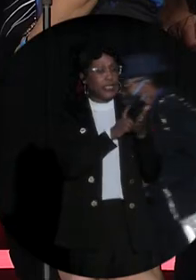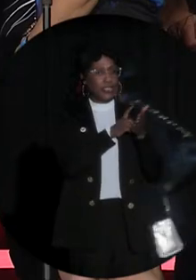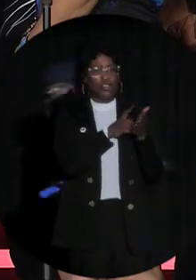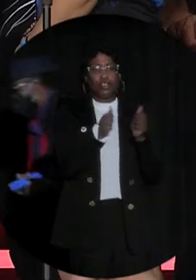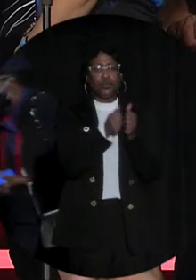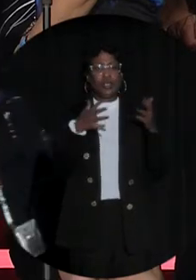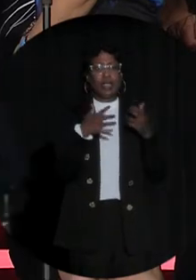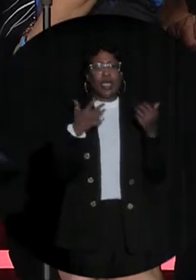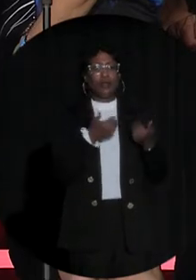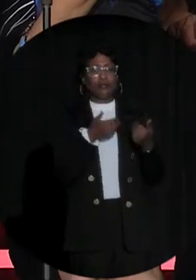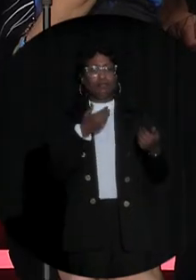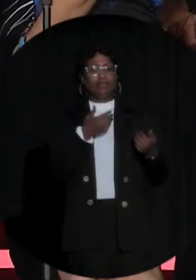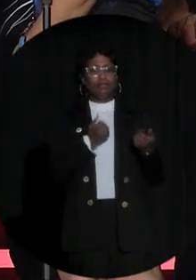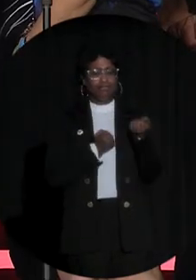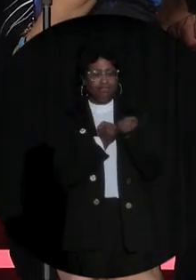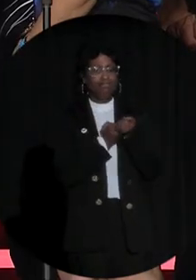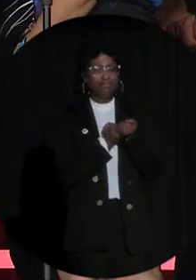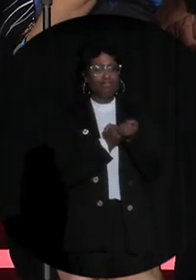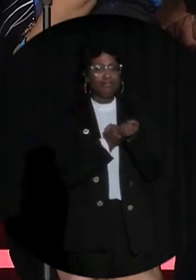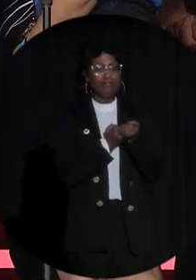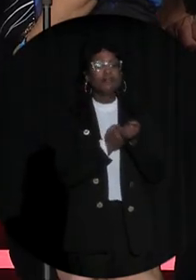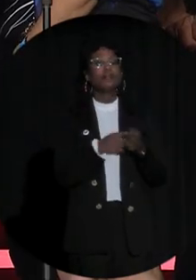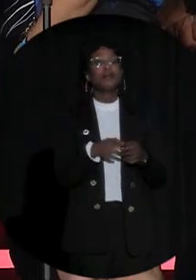without partiality or prejudice,